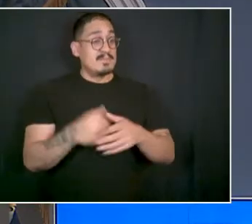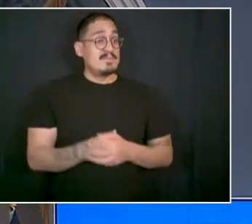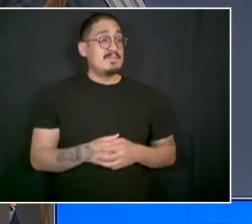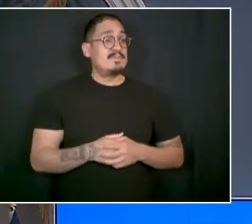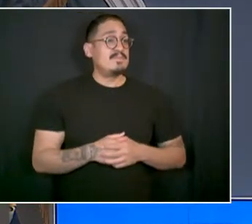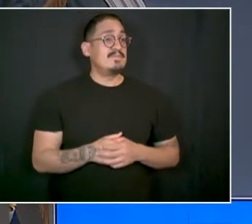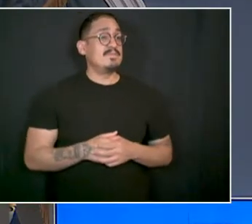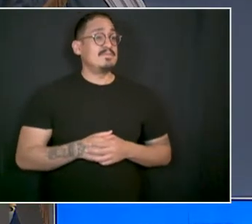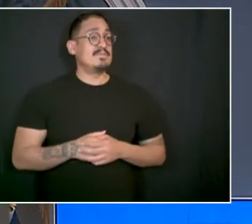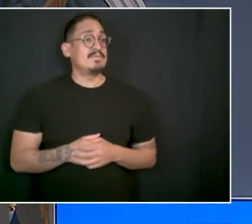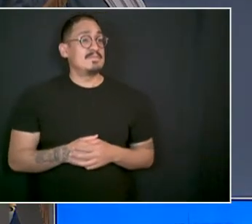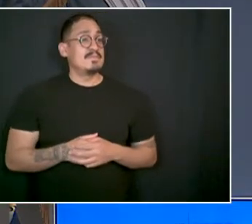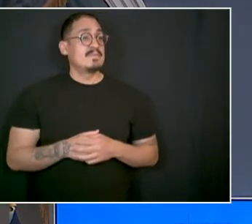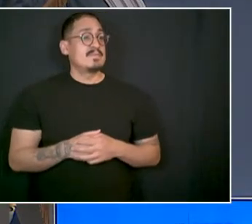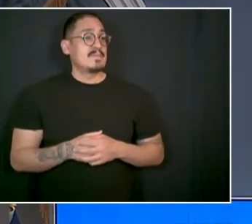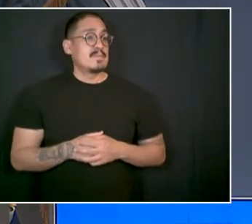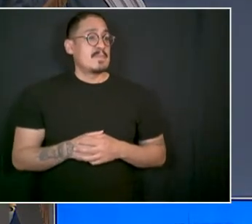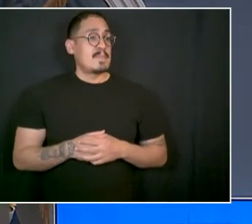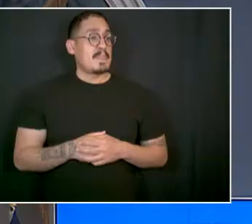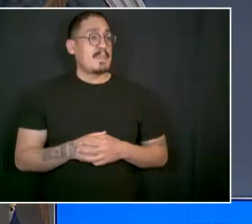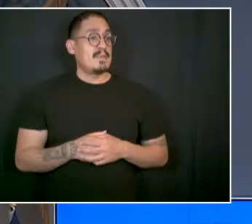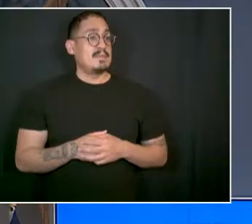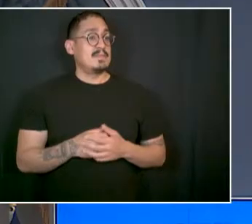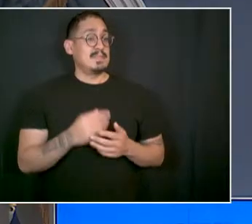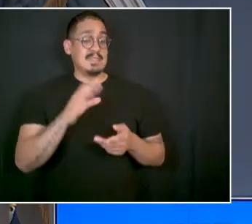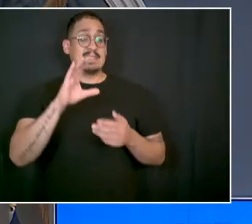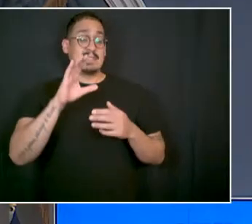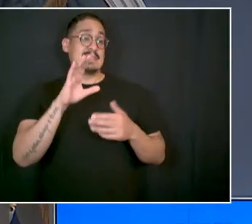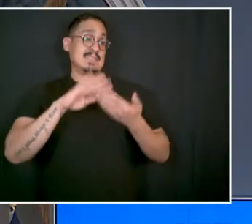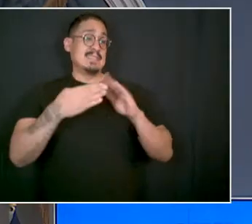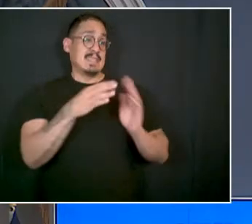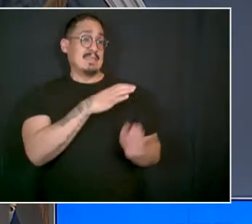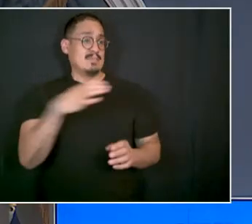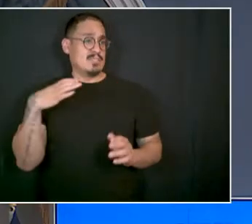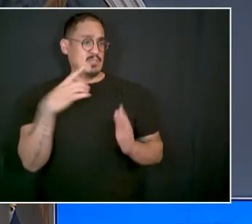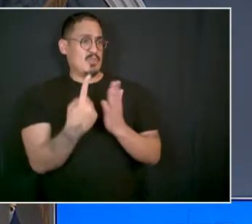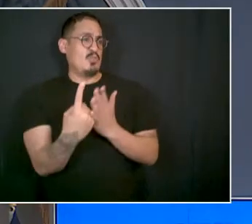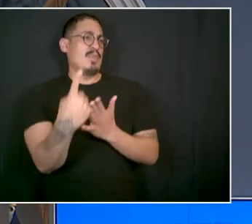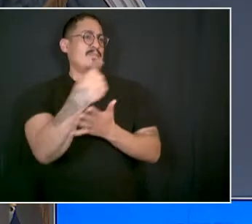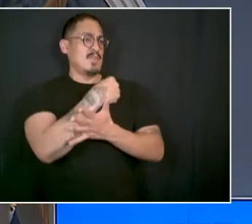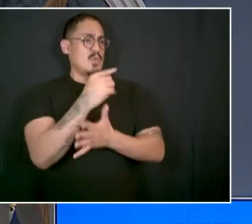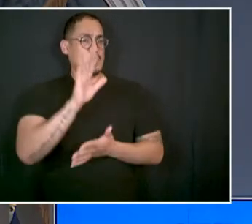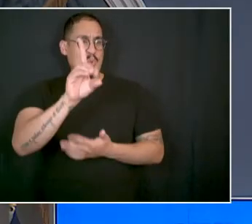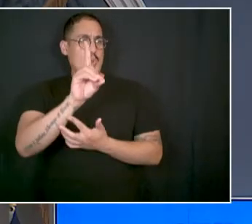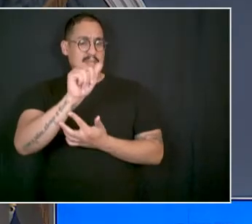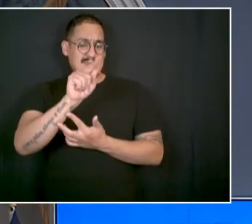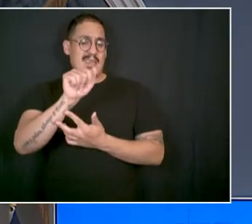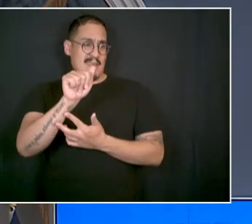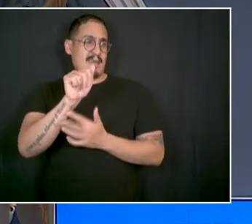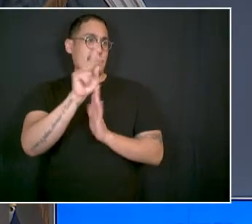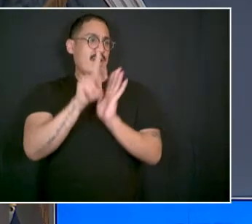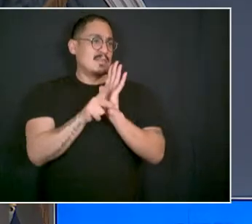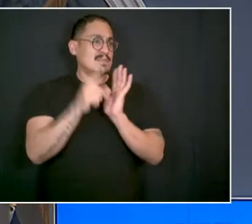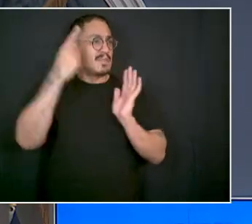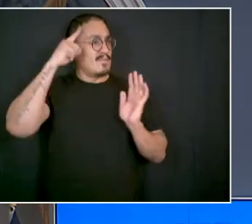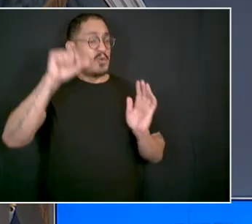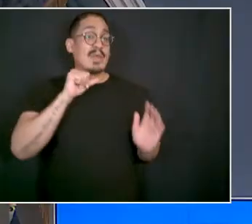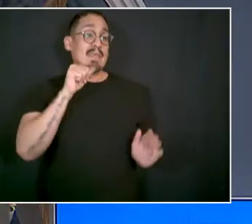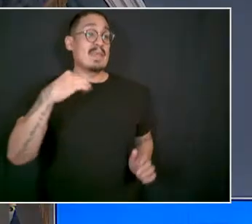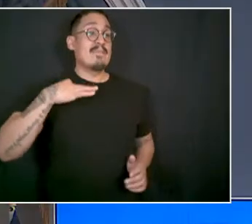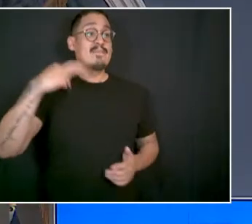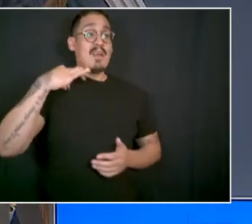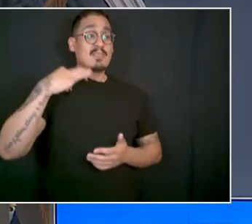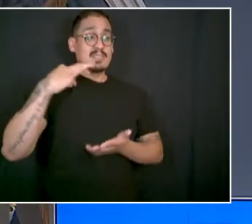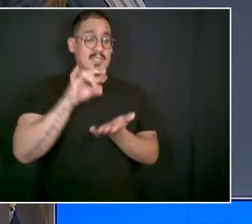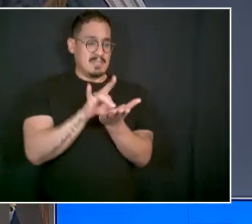did a review of the data you released on your involuntary removal policy, and they found that there were inconsistencies.